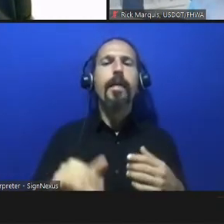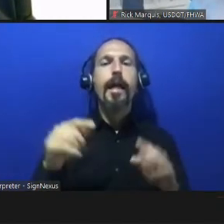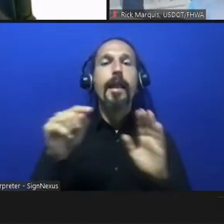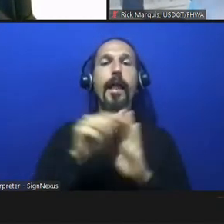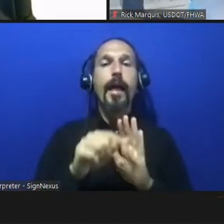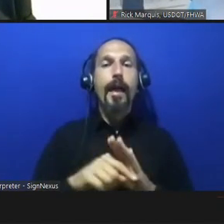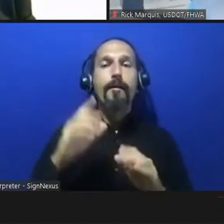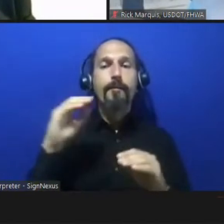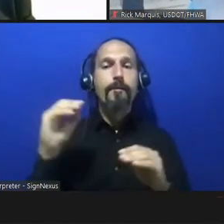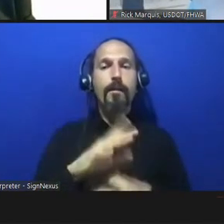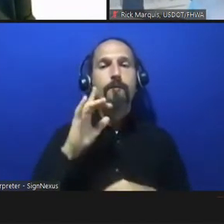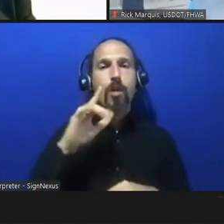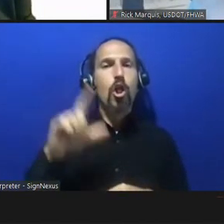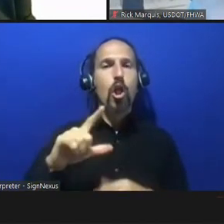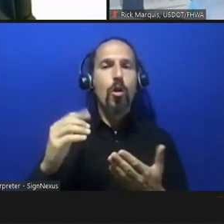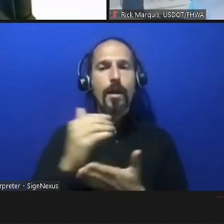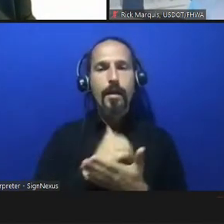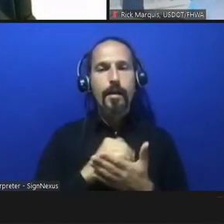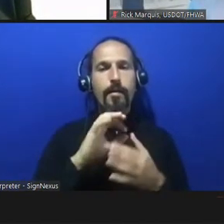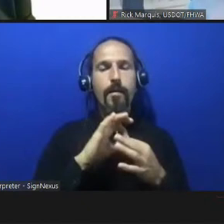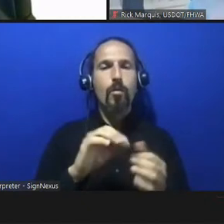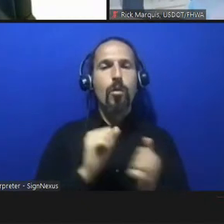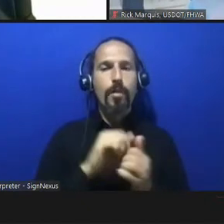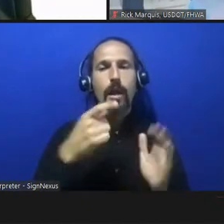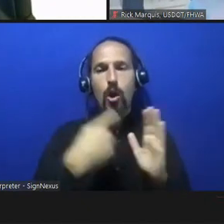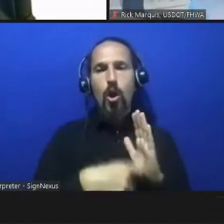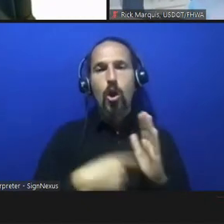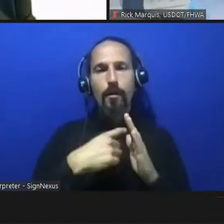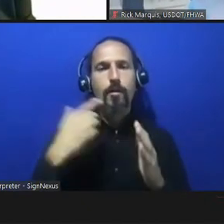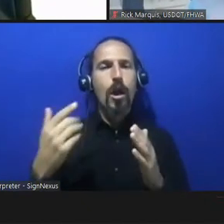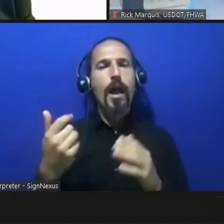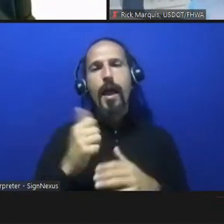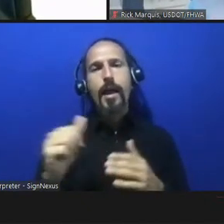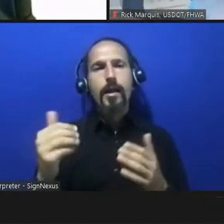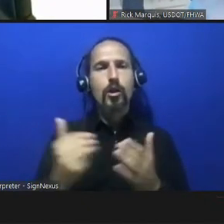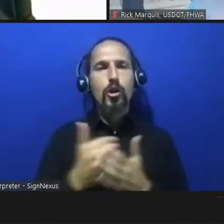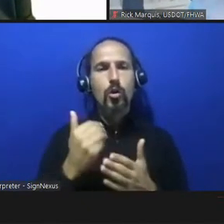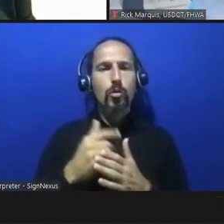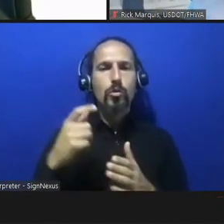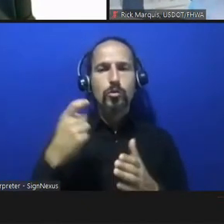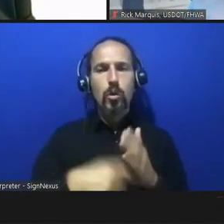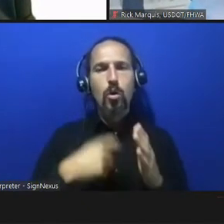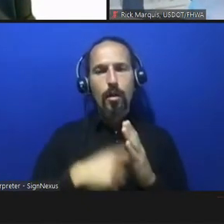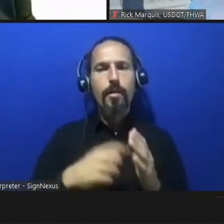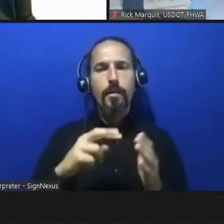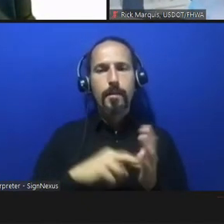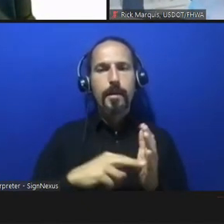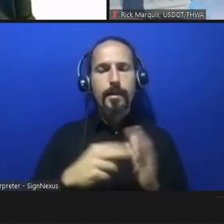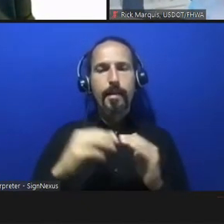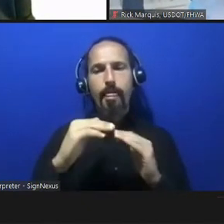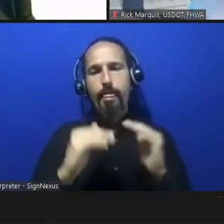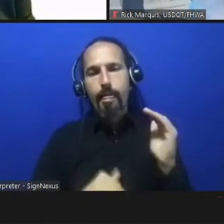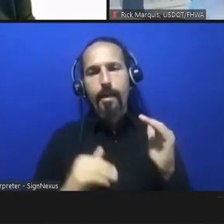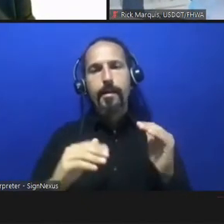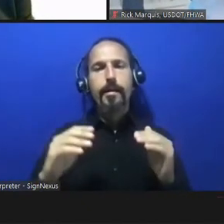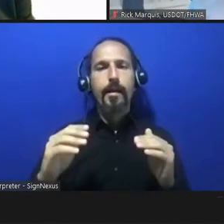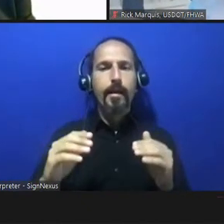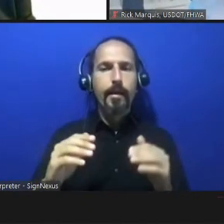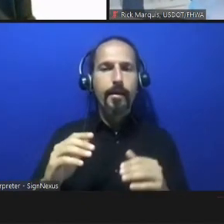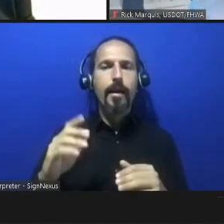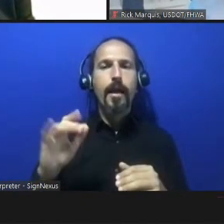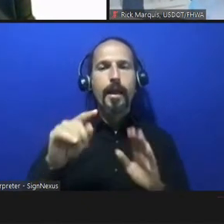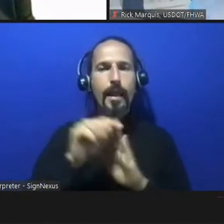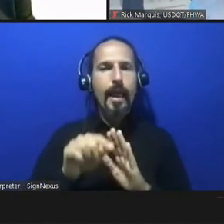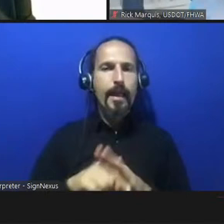on low-income drivers associated with the cost of any new toll tax scheme would constitute a disproportionately high and an adverse